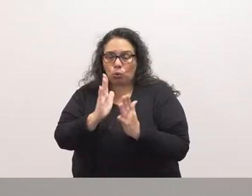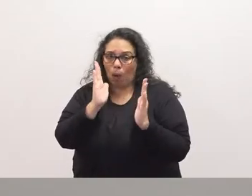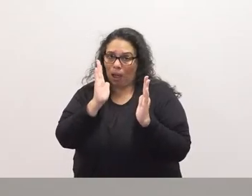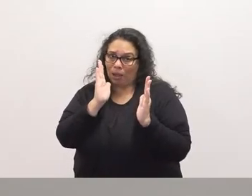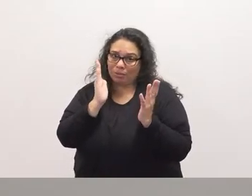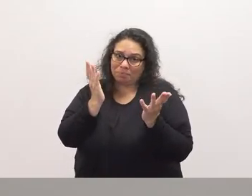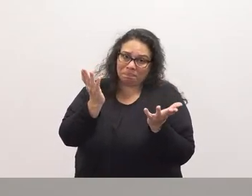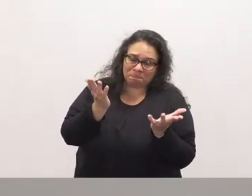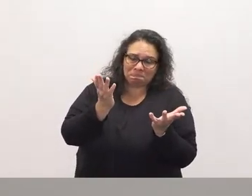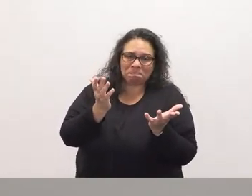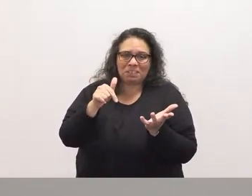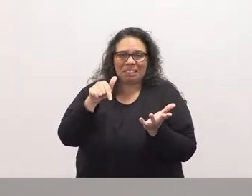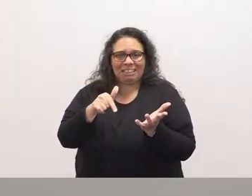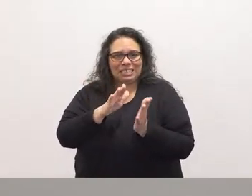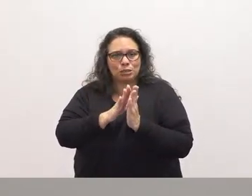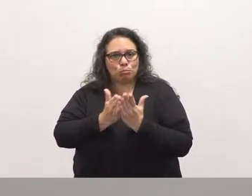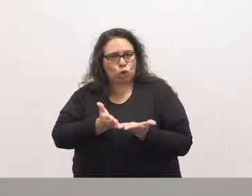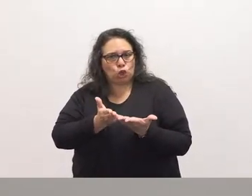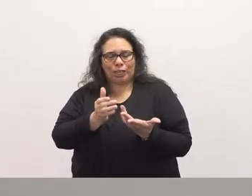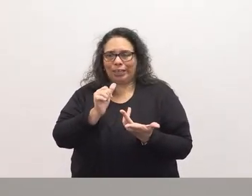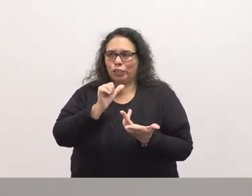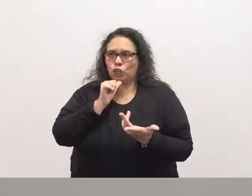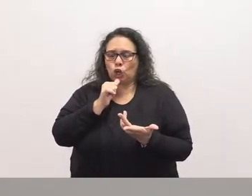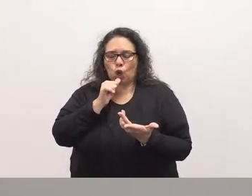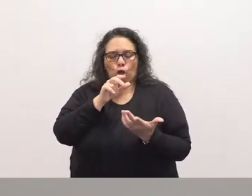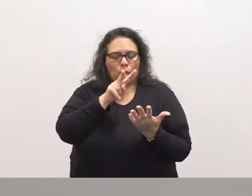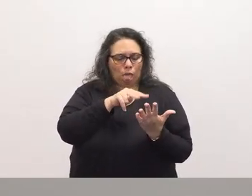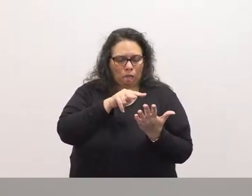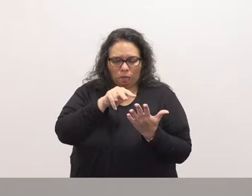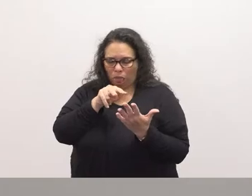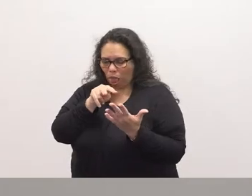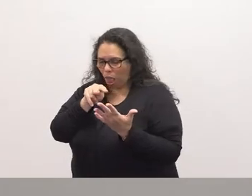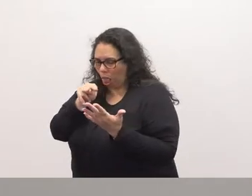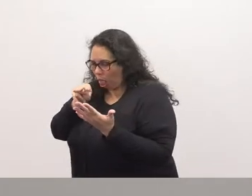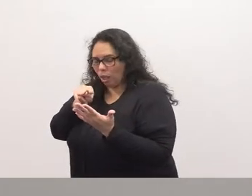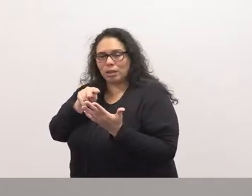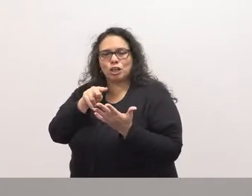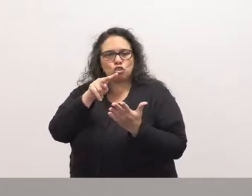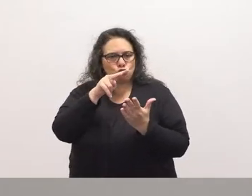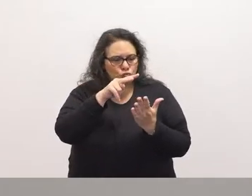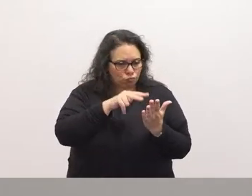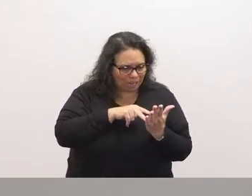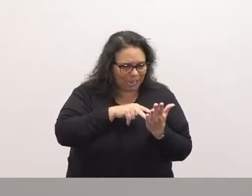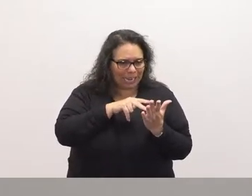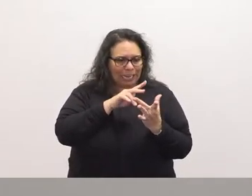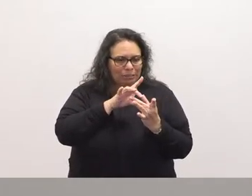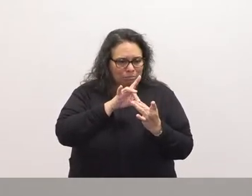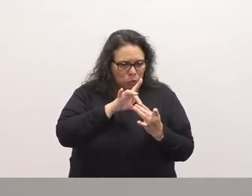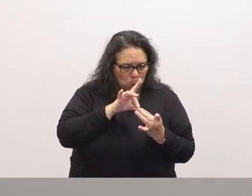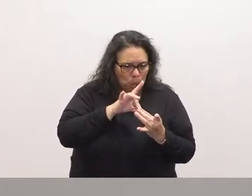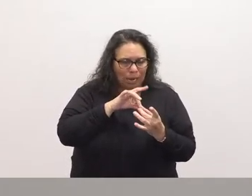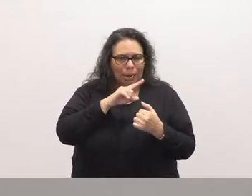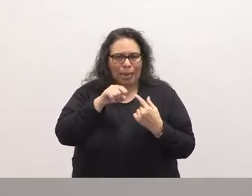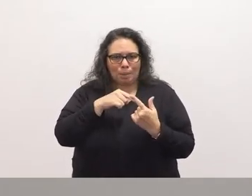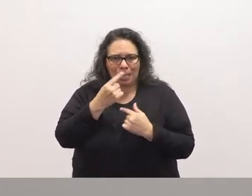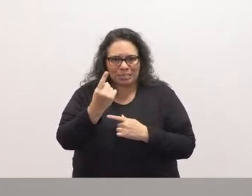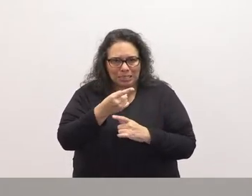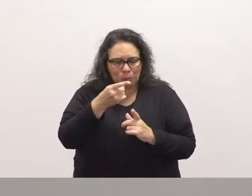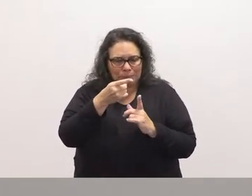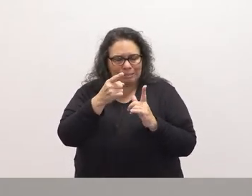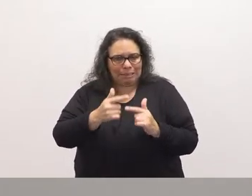is the kind of book that you don't sit down and read cover to cover. It's the kind of book that you read a story about somebody's life and how